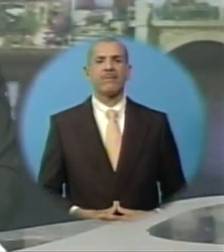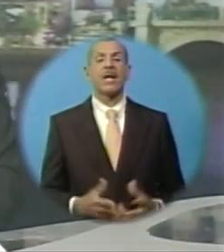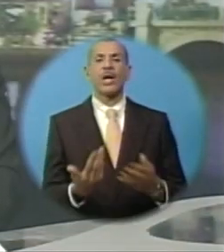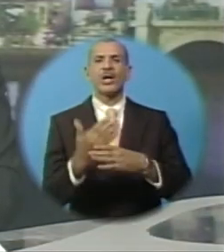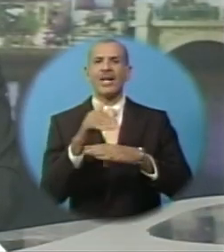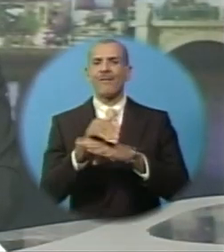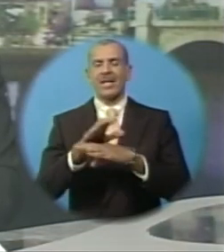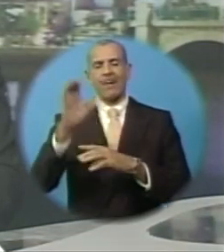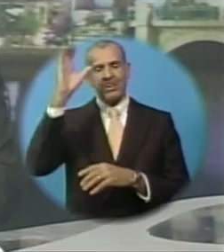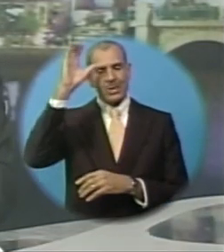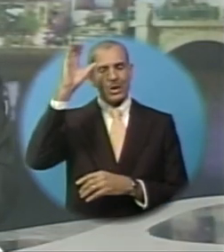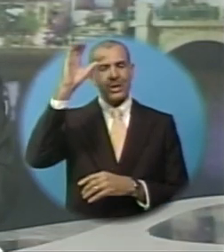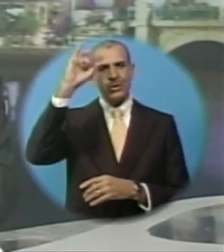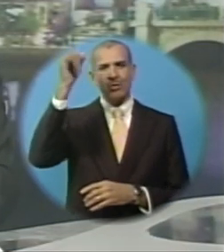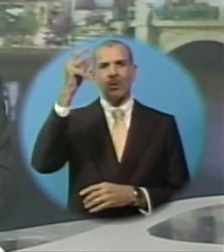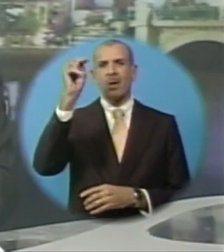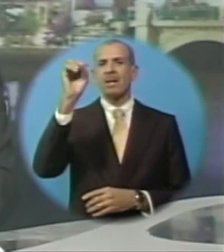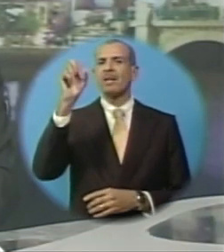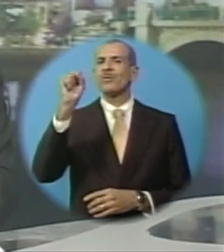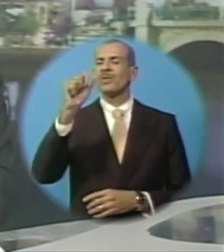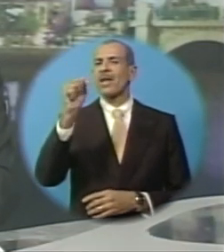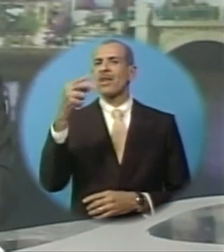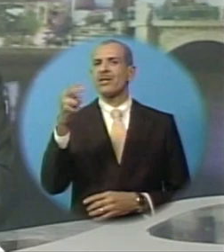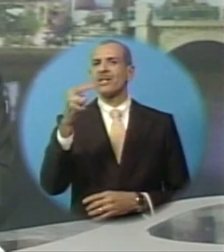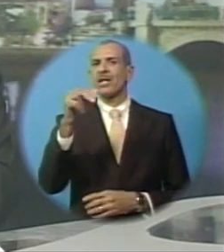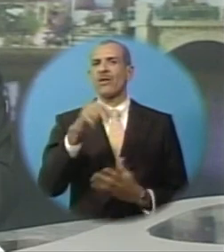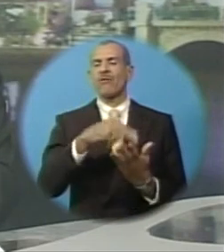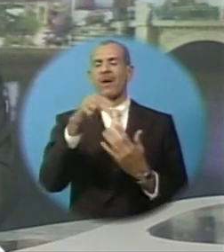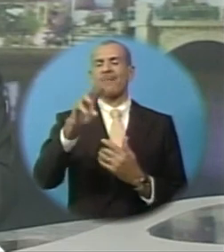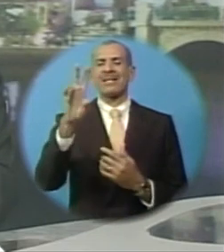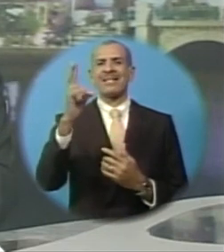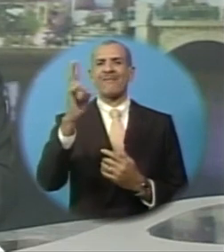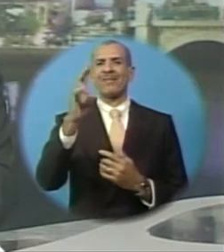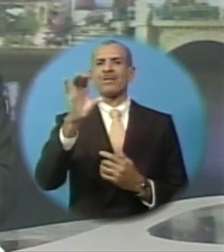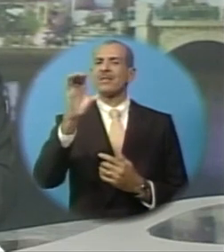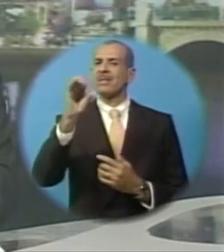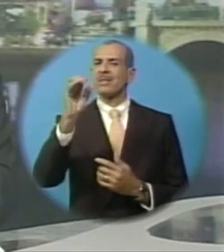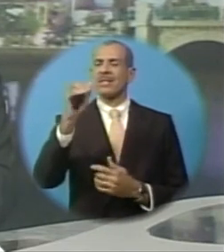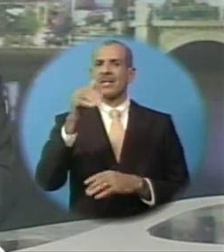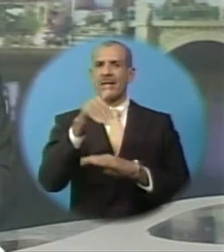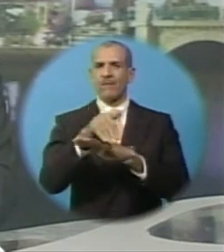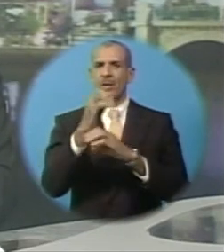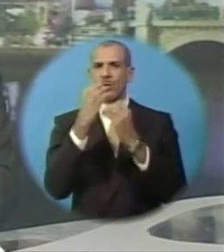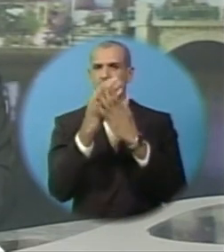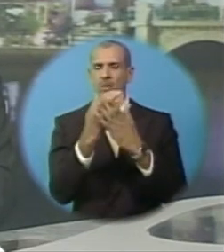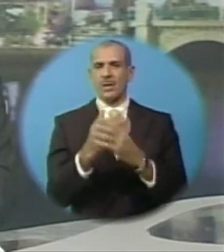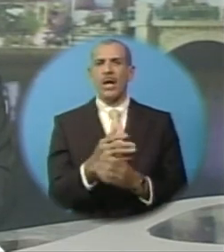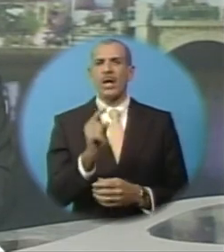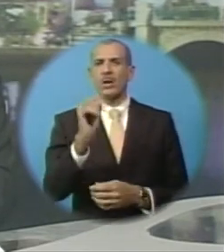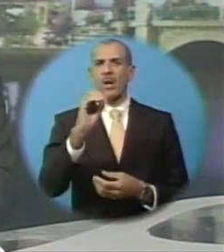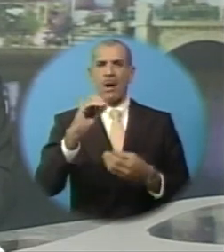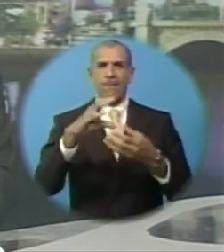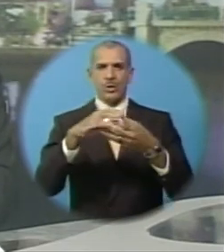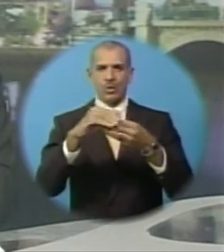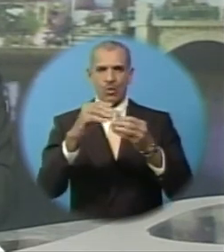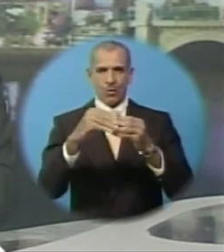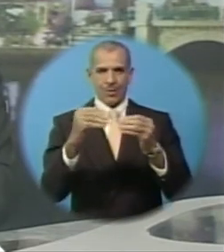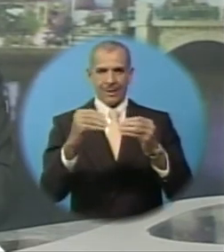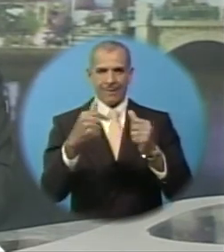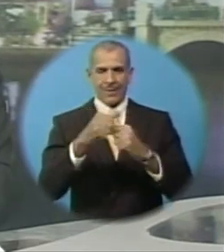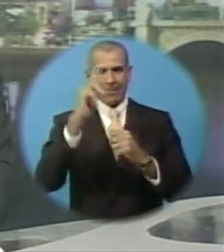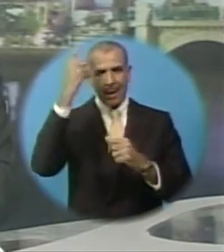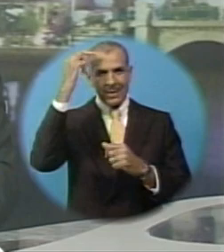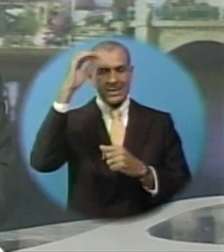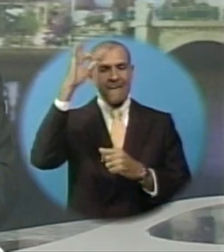Good evening, I am Shane Jones with the Thursday, November 17th edition of the CBC Evening News. In our top story, Prime